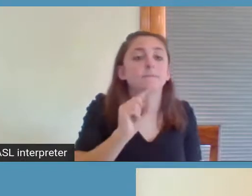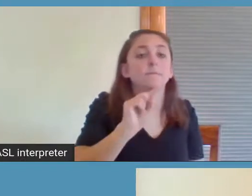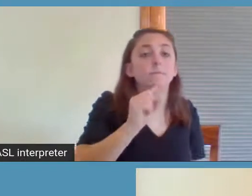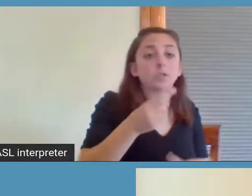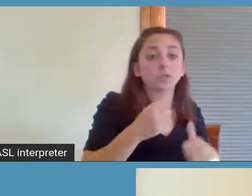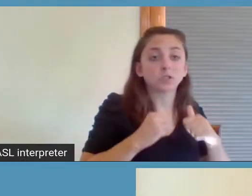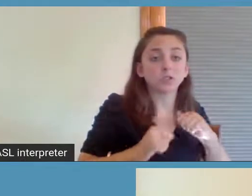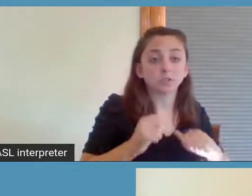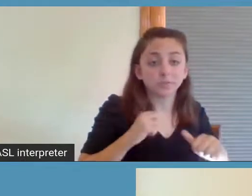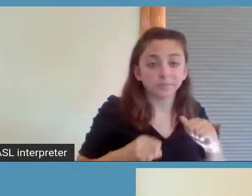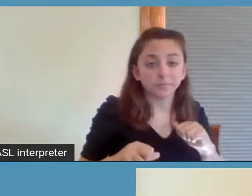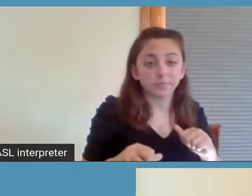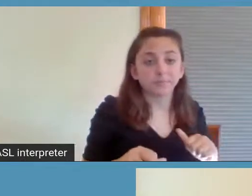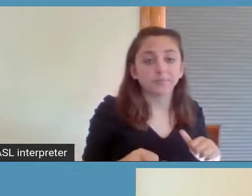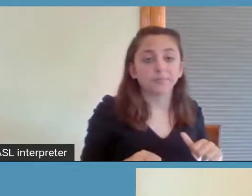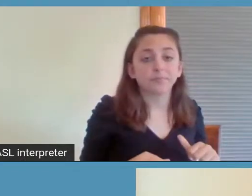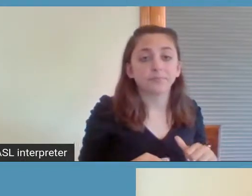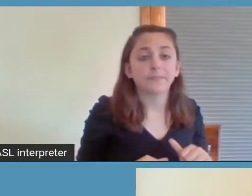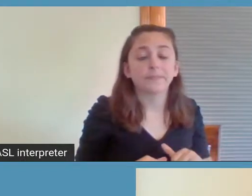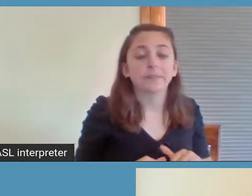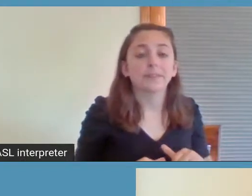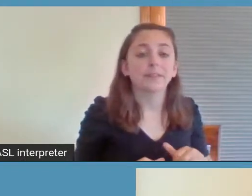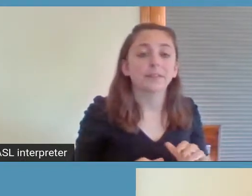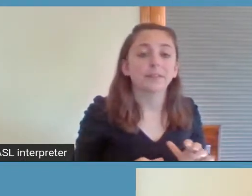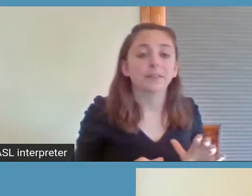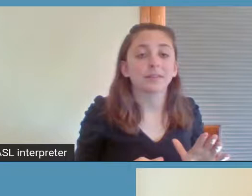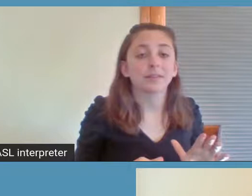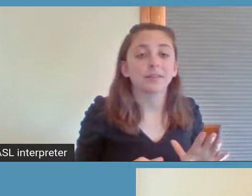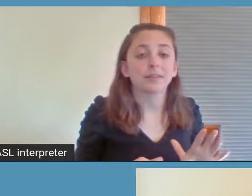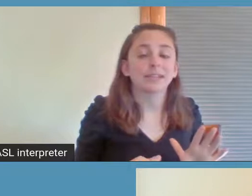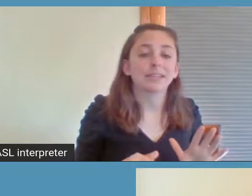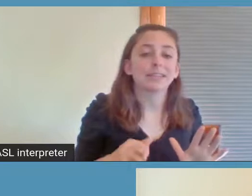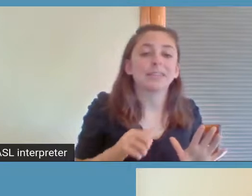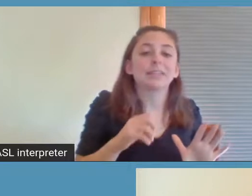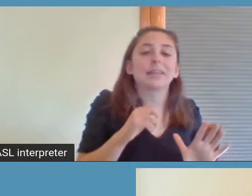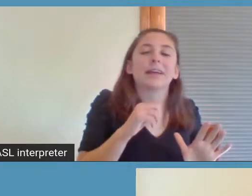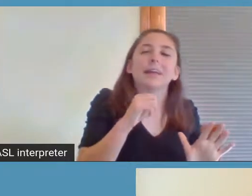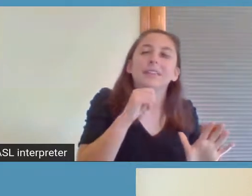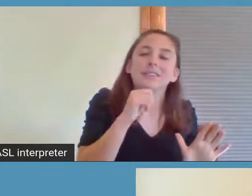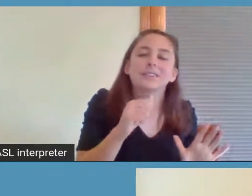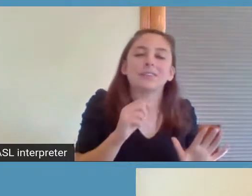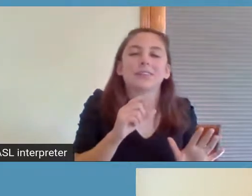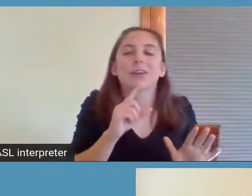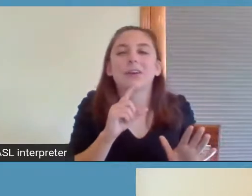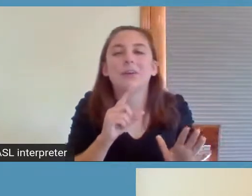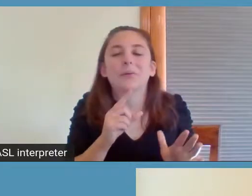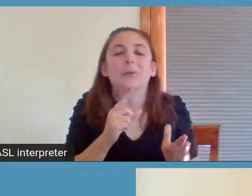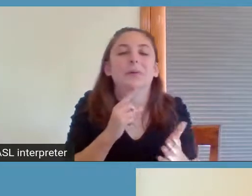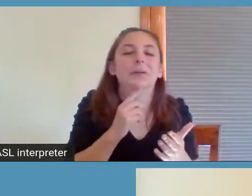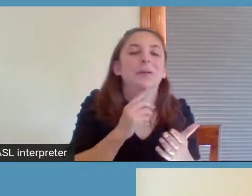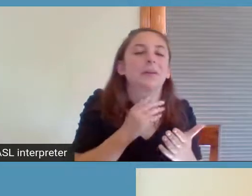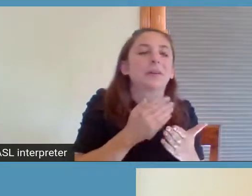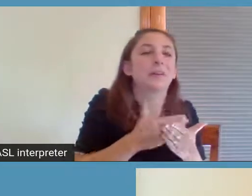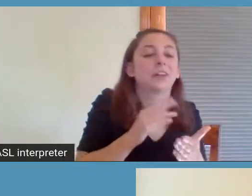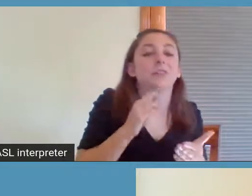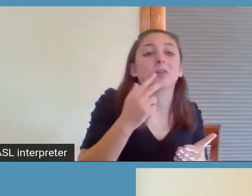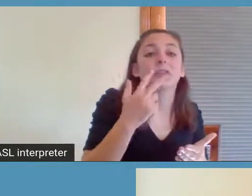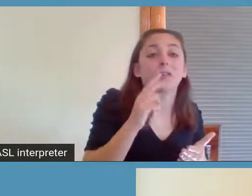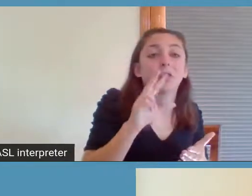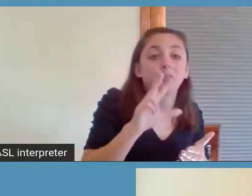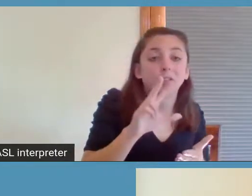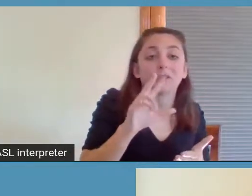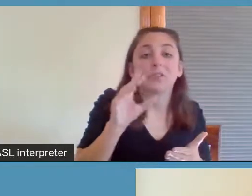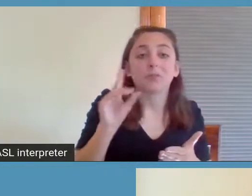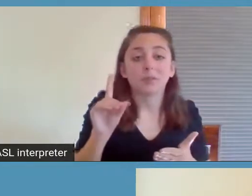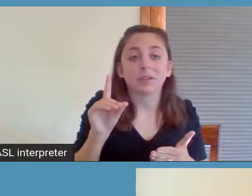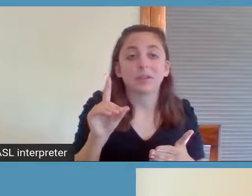it was problematic for the 3D work. And then they learned, and then maybe the platform got